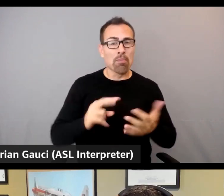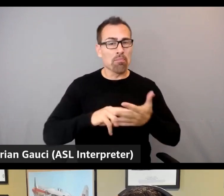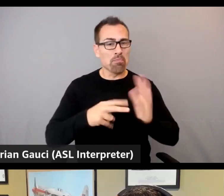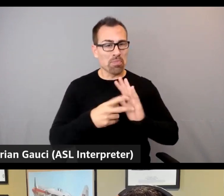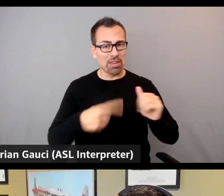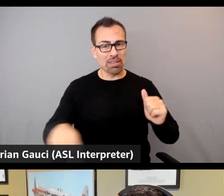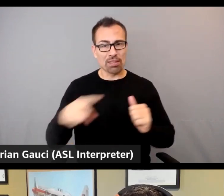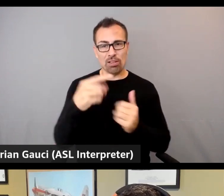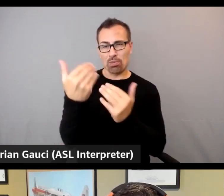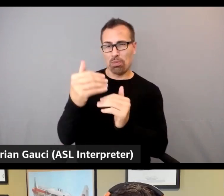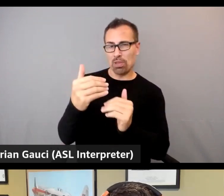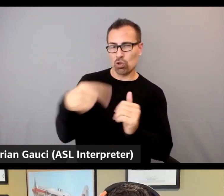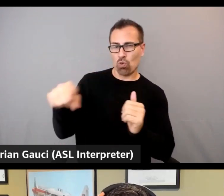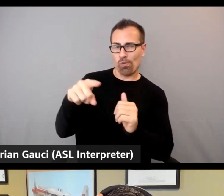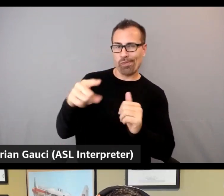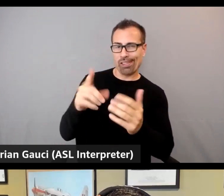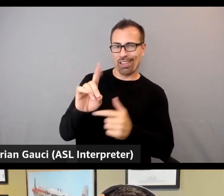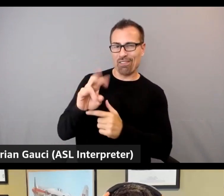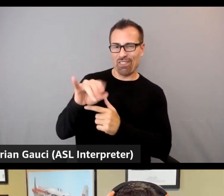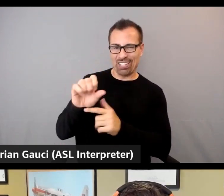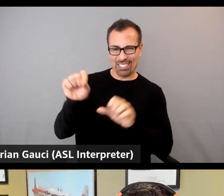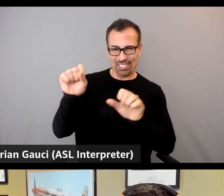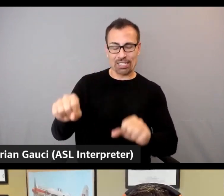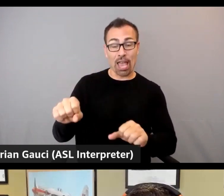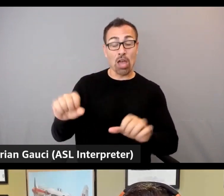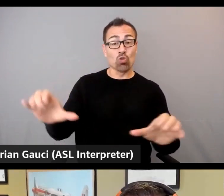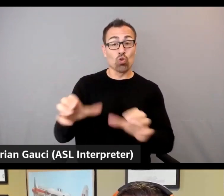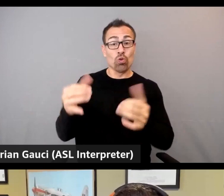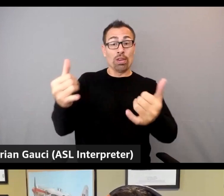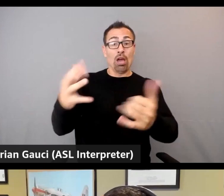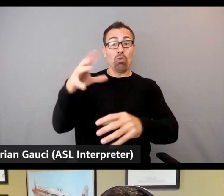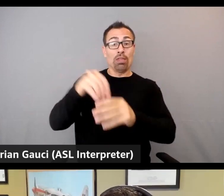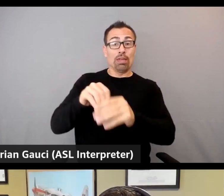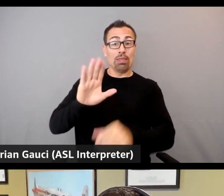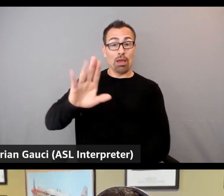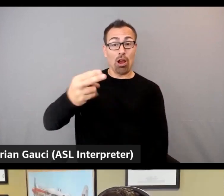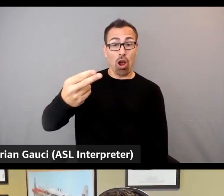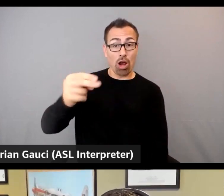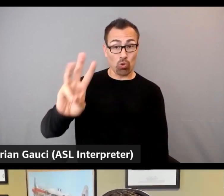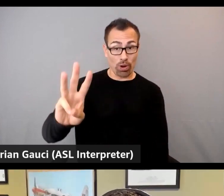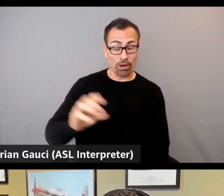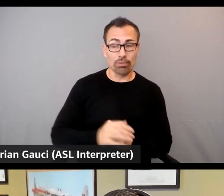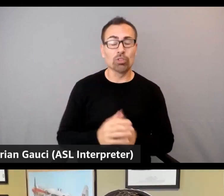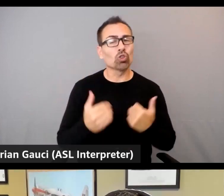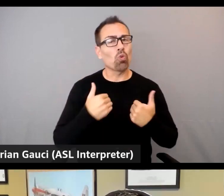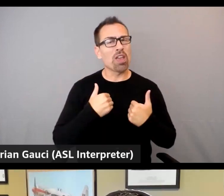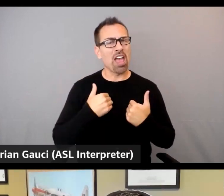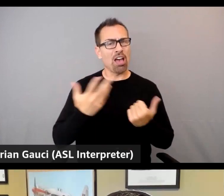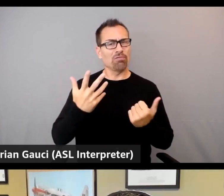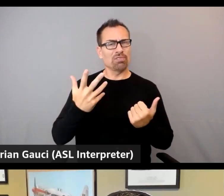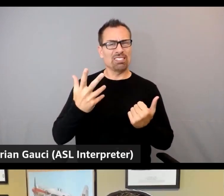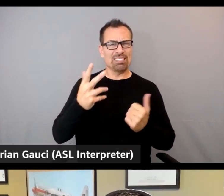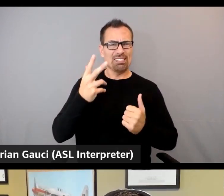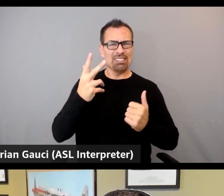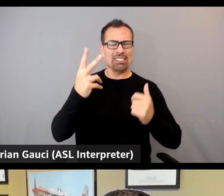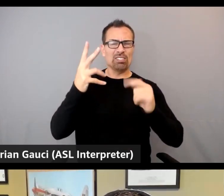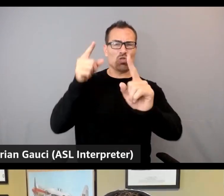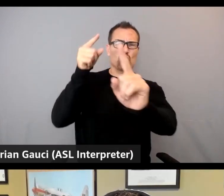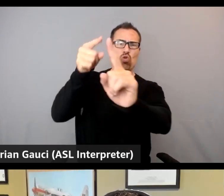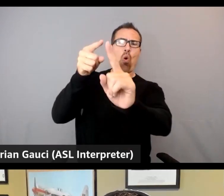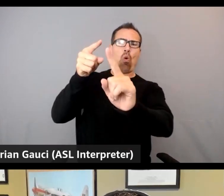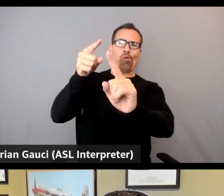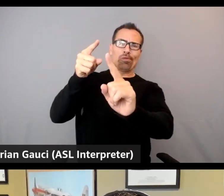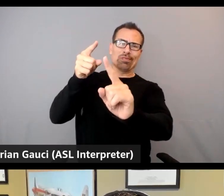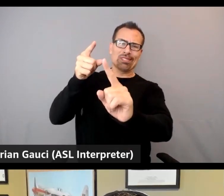achieve in the current state of the hardware. So we kind of have these long-term visions and these long-term goals